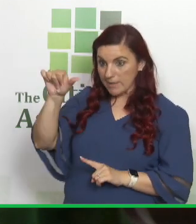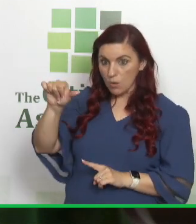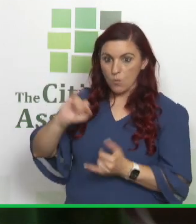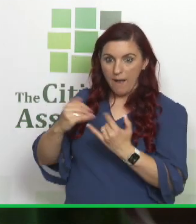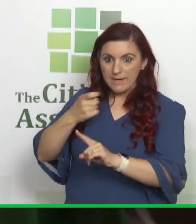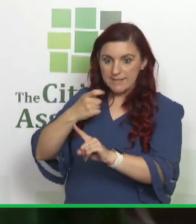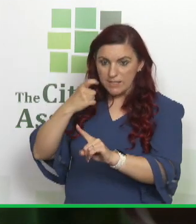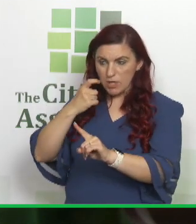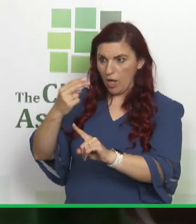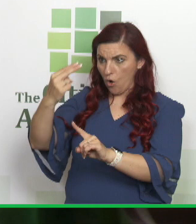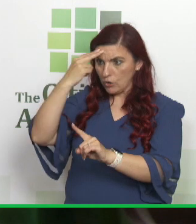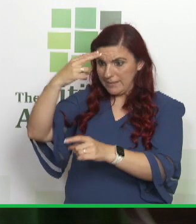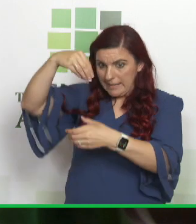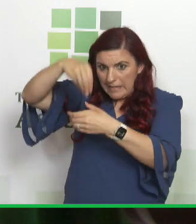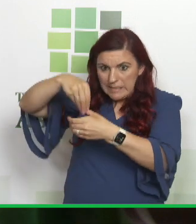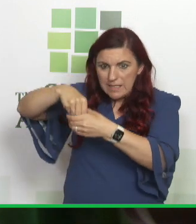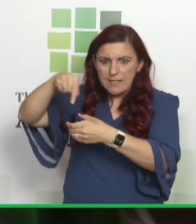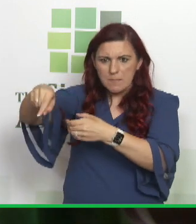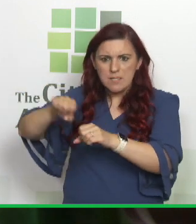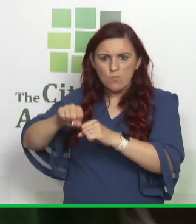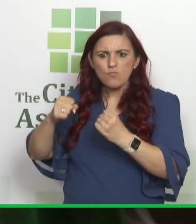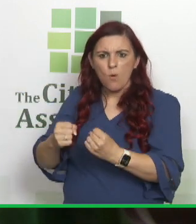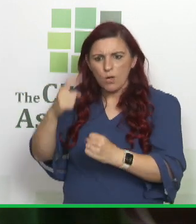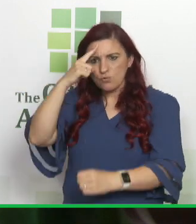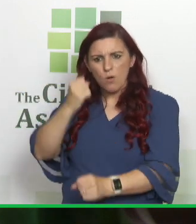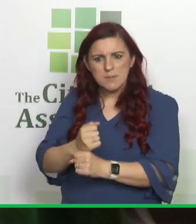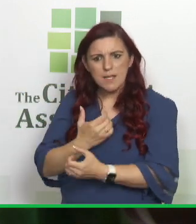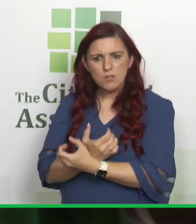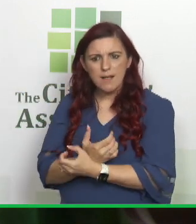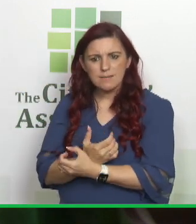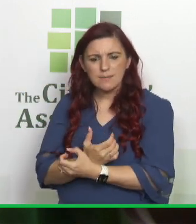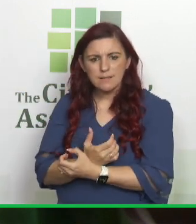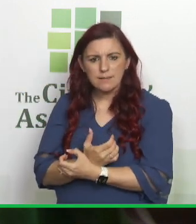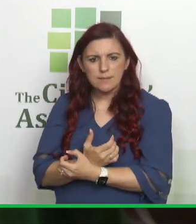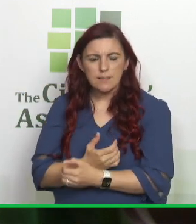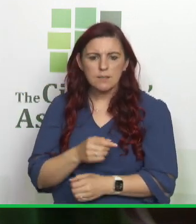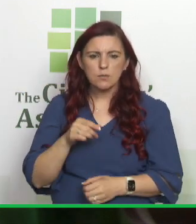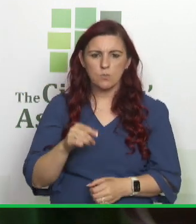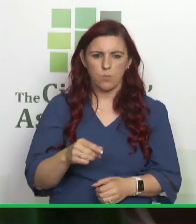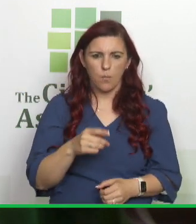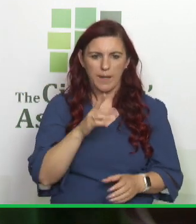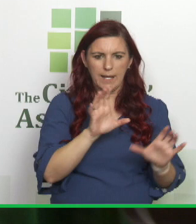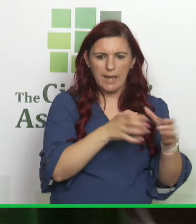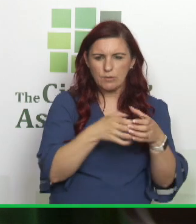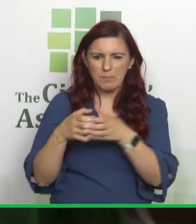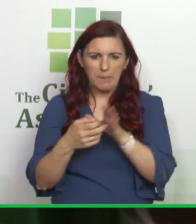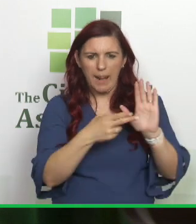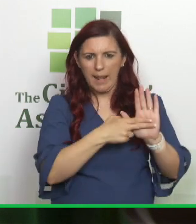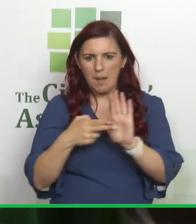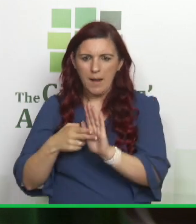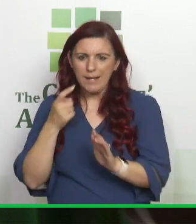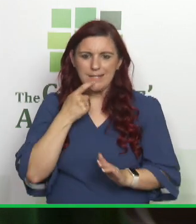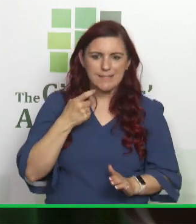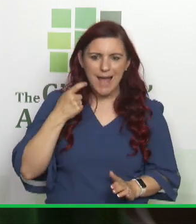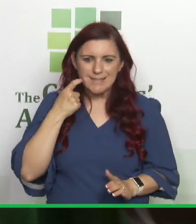want to punish rather than treat addiction. As humans, we have a tendency to simplify things and categorize people with labels such as addiction or